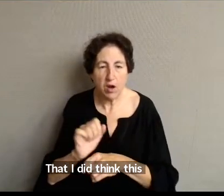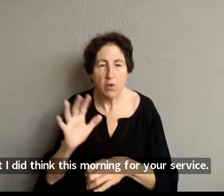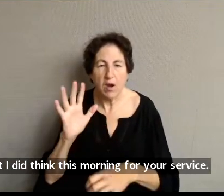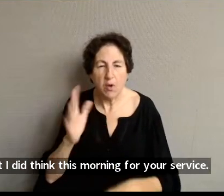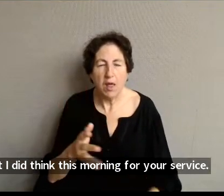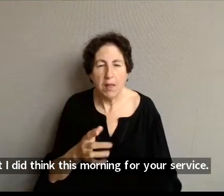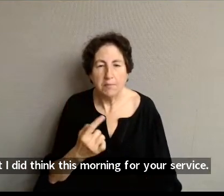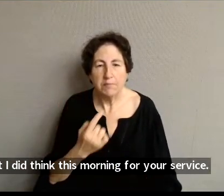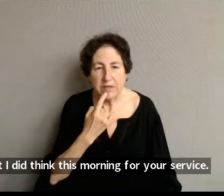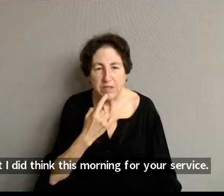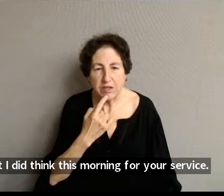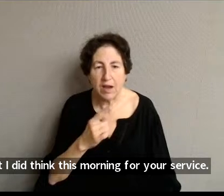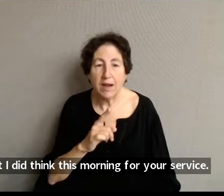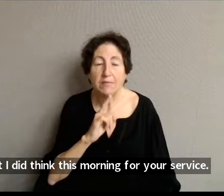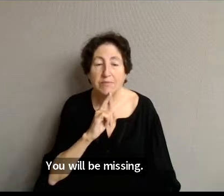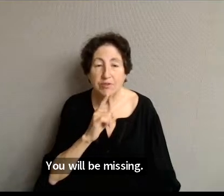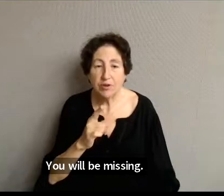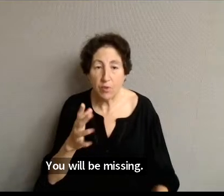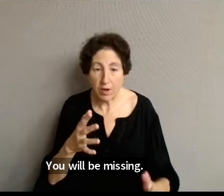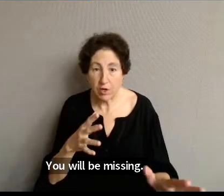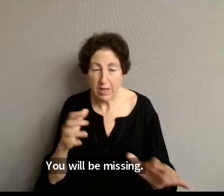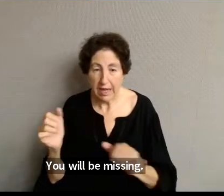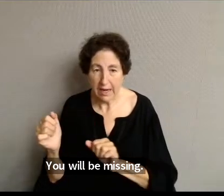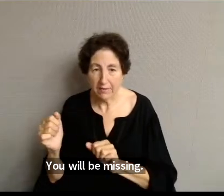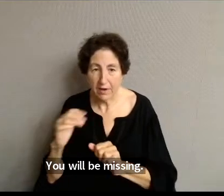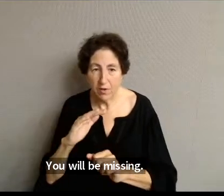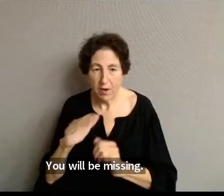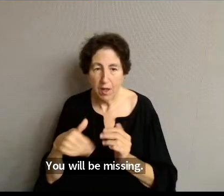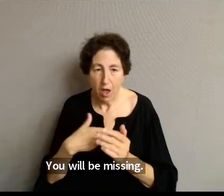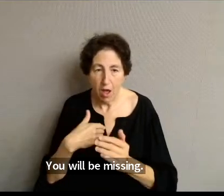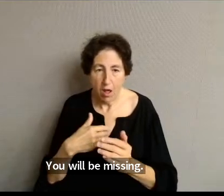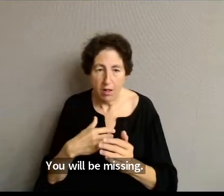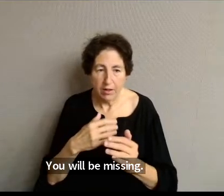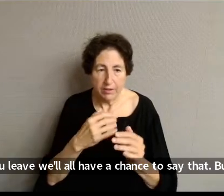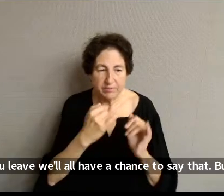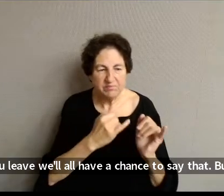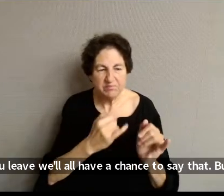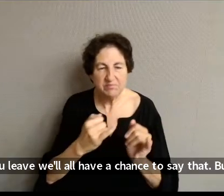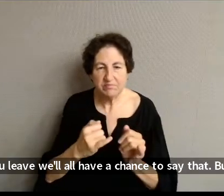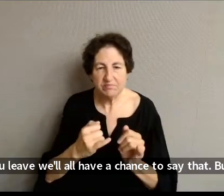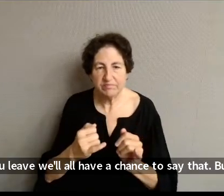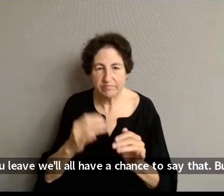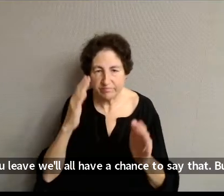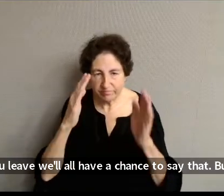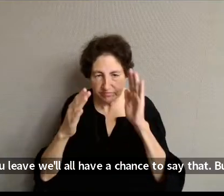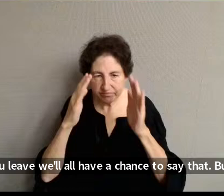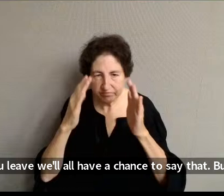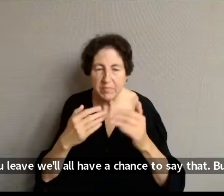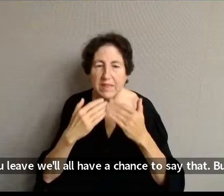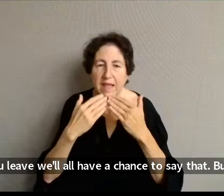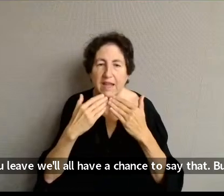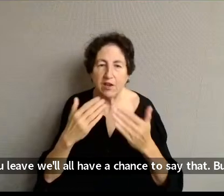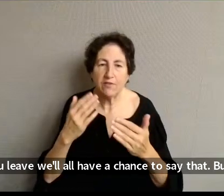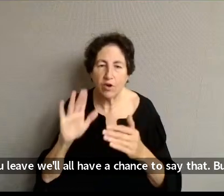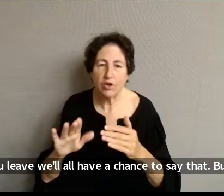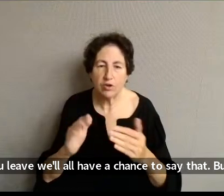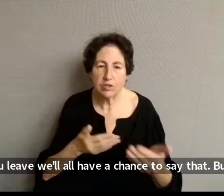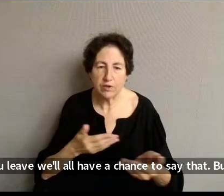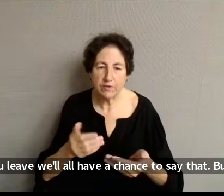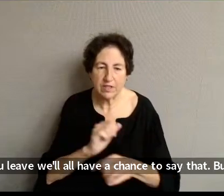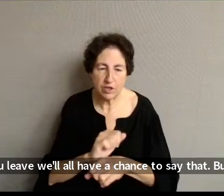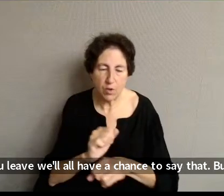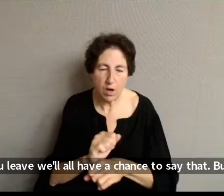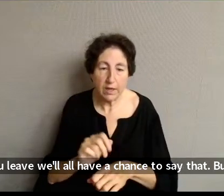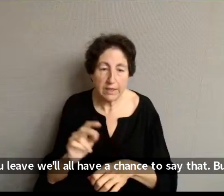sure when you leave, we'll all have a chance to say that, but thank you for your service, and you will be missed. Second of